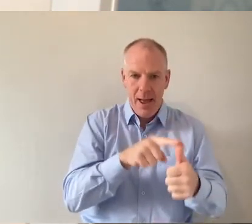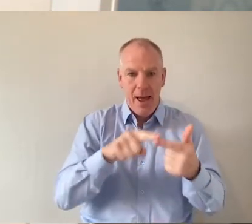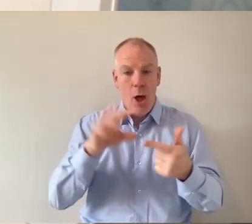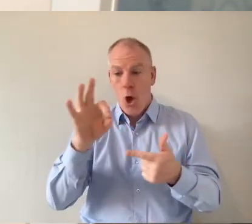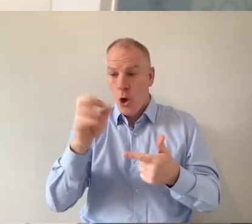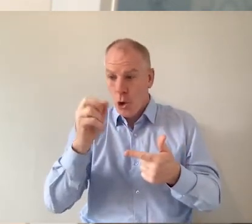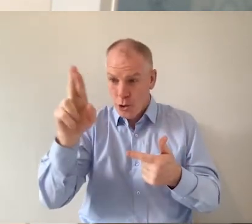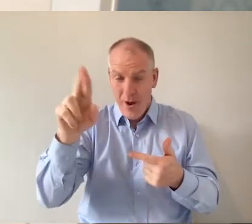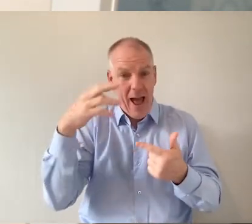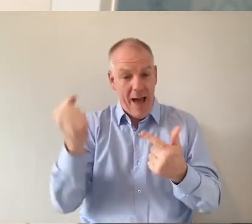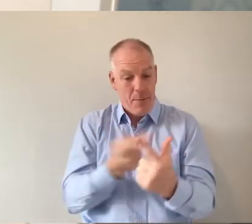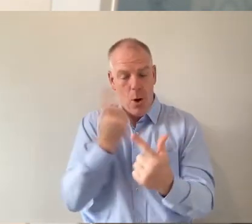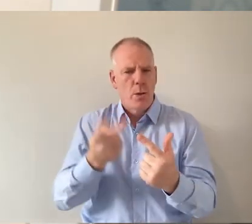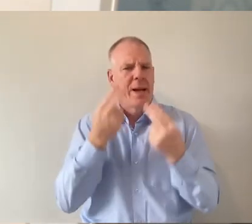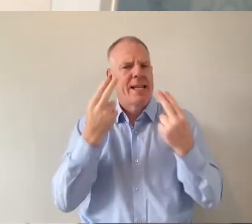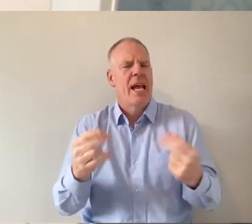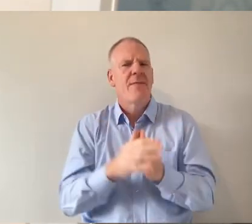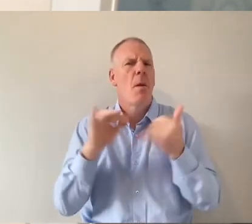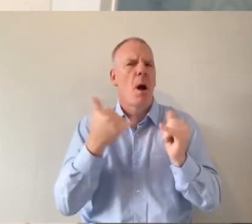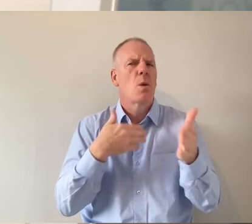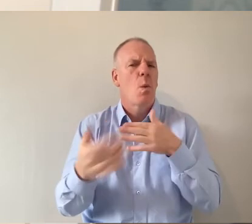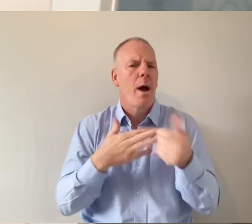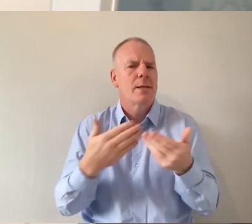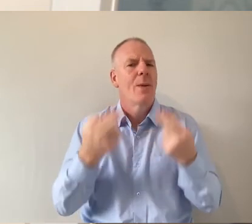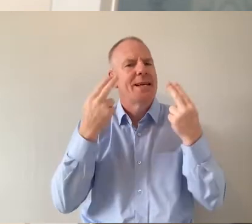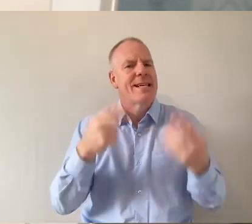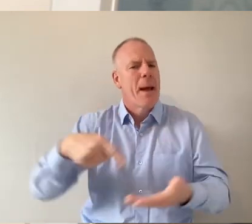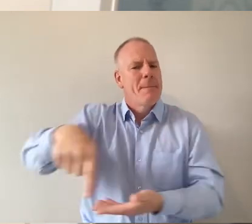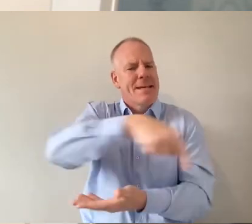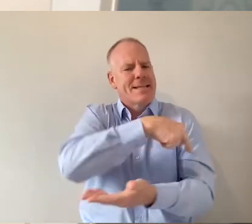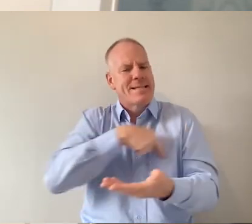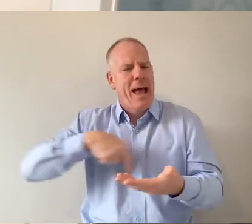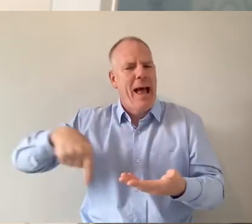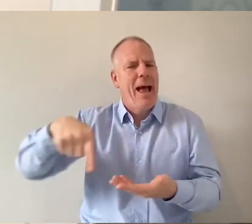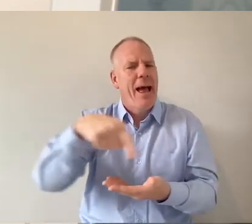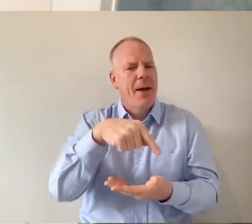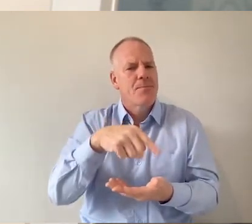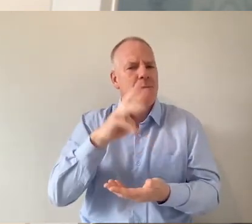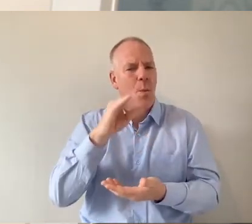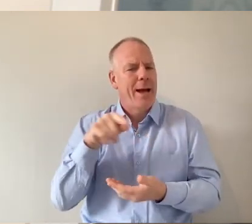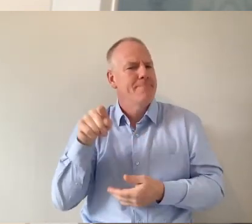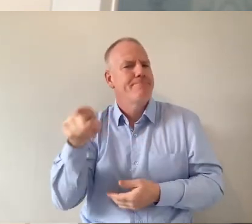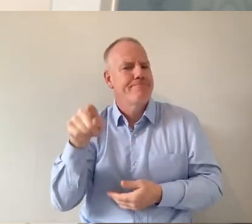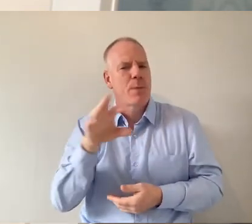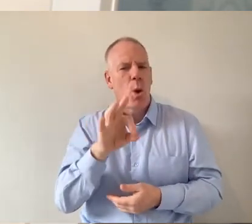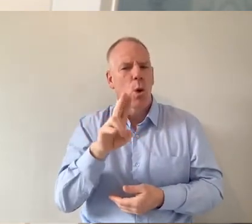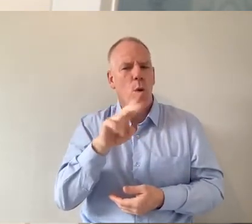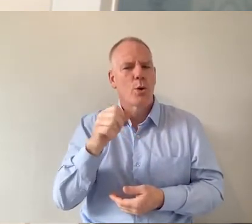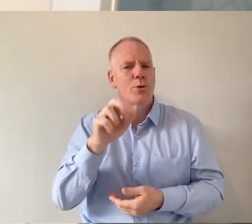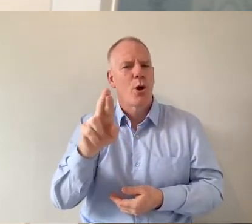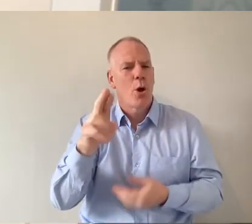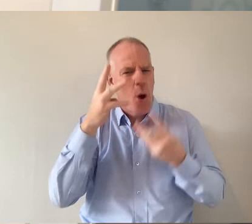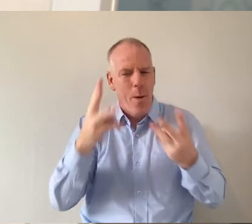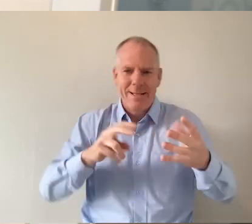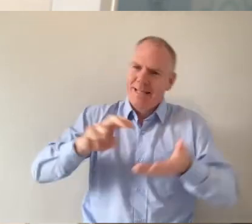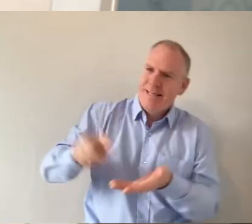have Guzzler. What do we need for a party? We need pizza, because this guy Guzzler, he wants to do lots